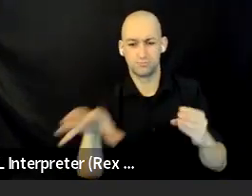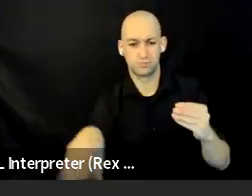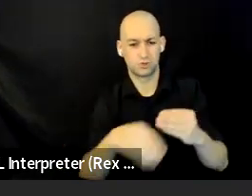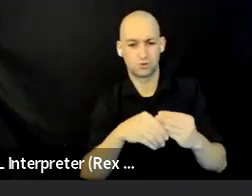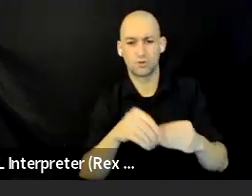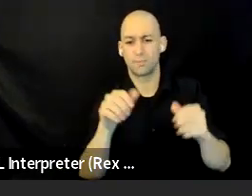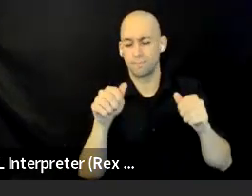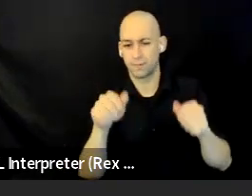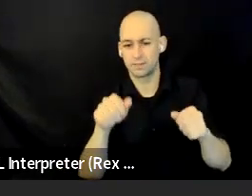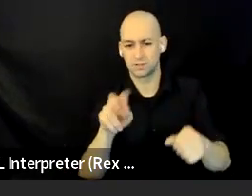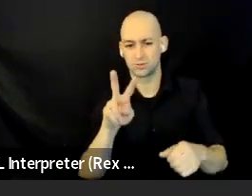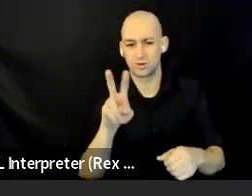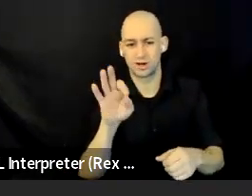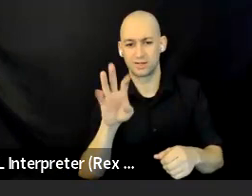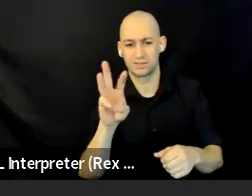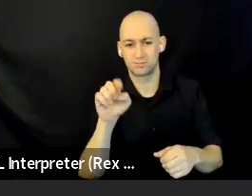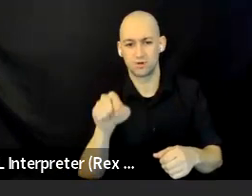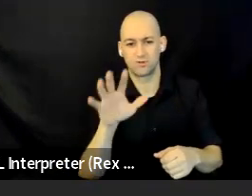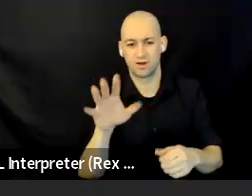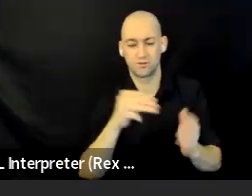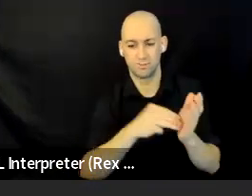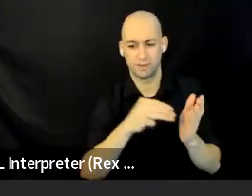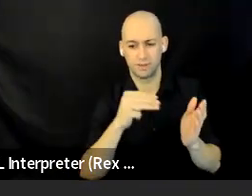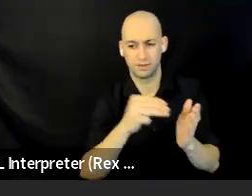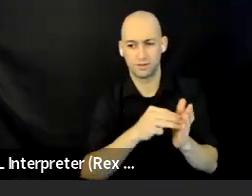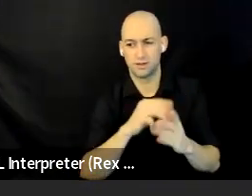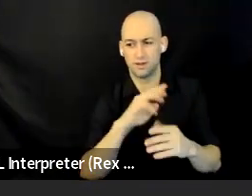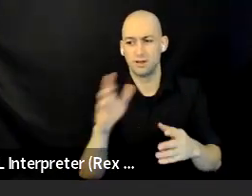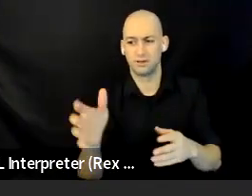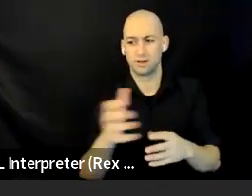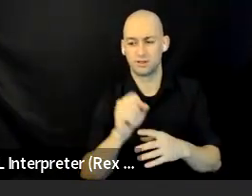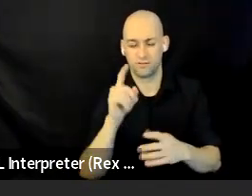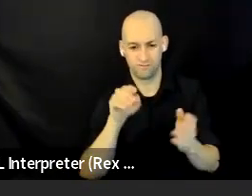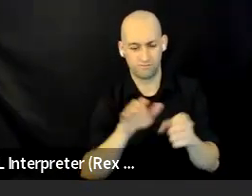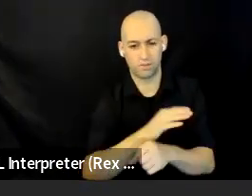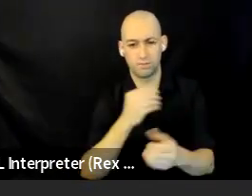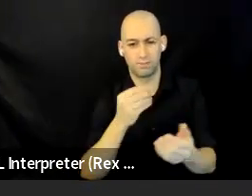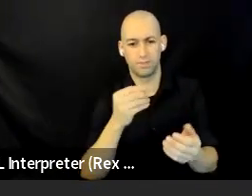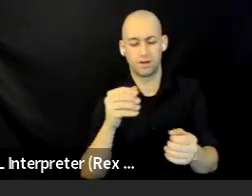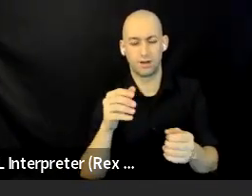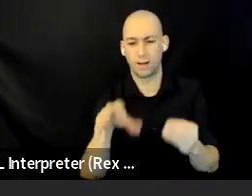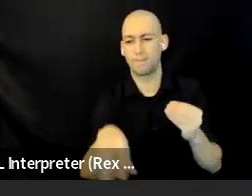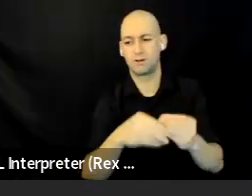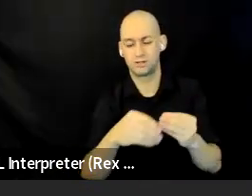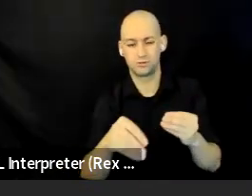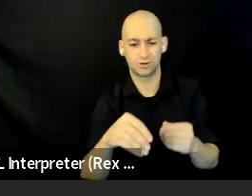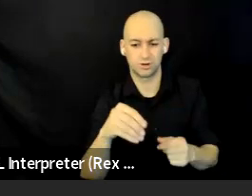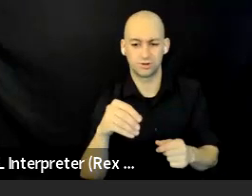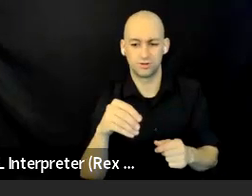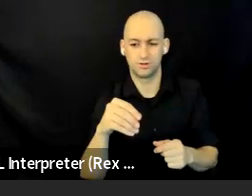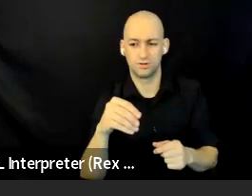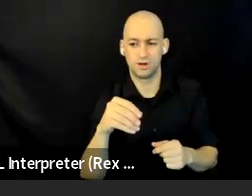of $296.5 million, which includes the full amount of the state appropriation. The significance of this program and the